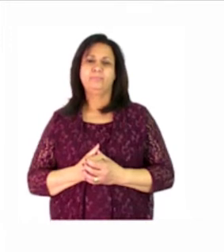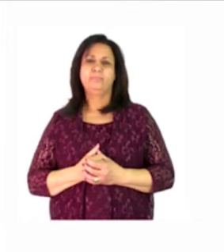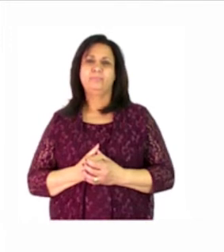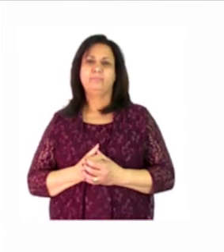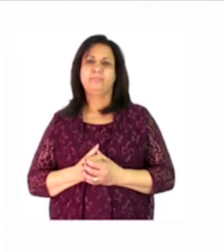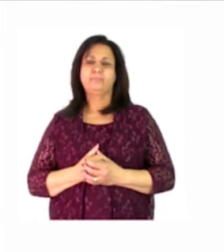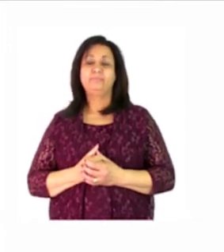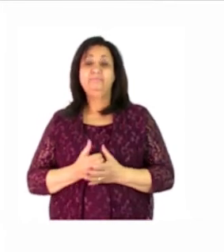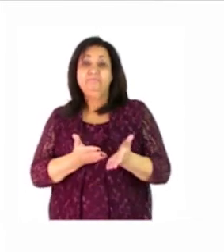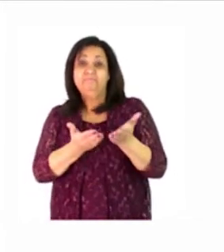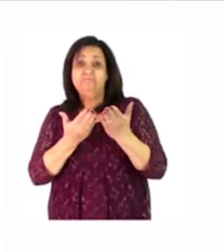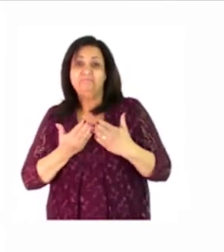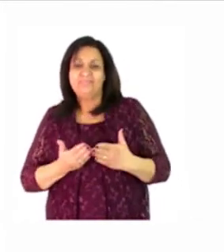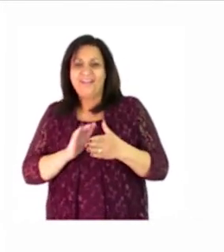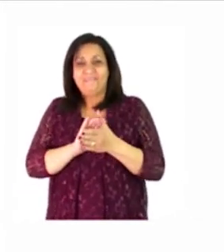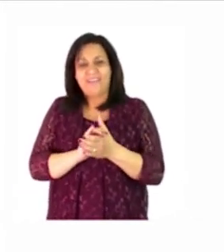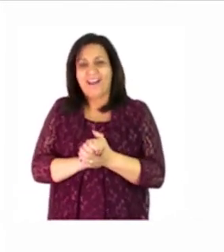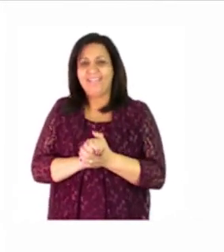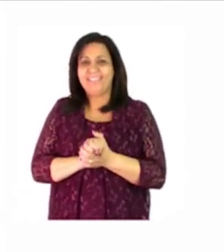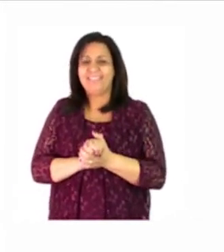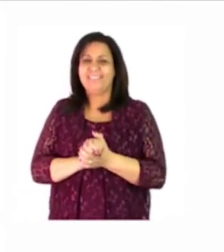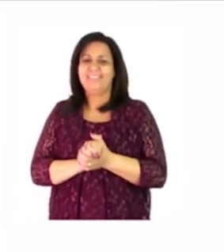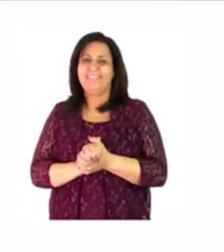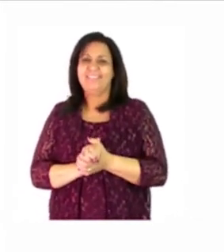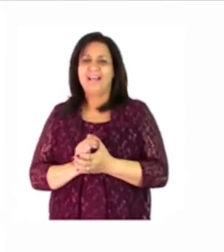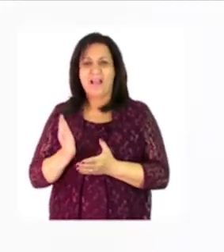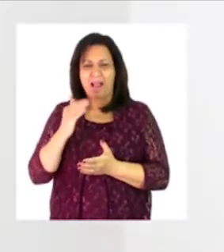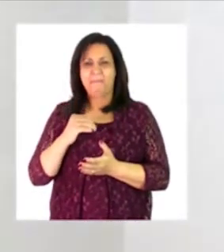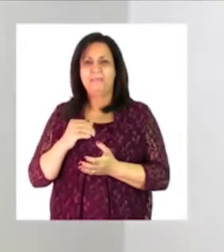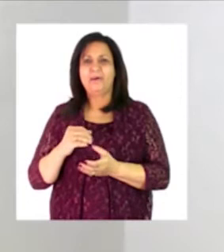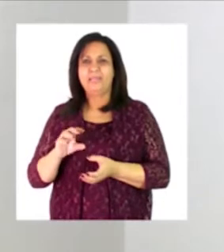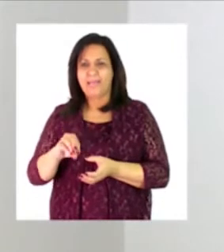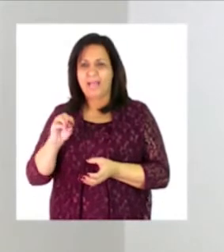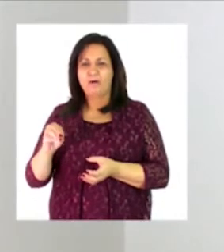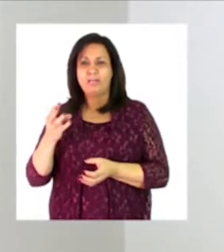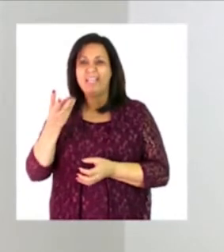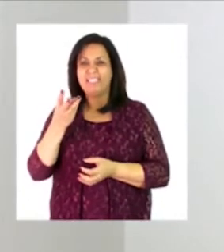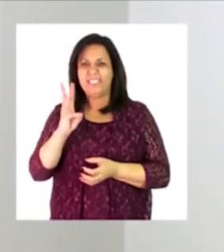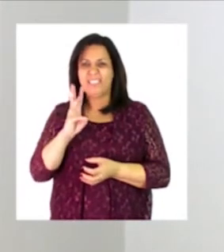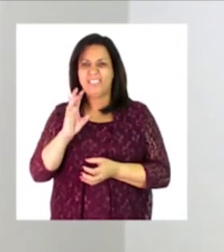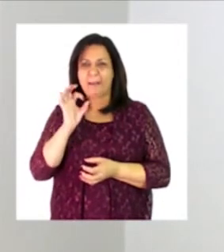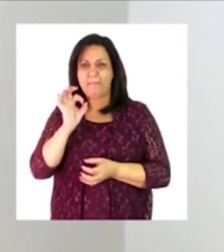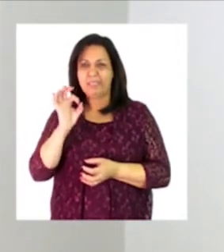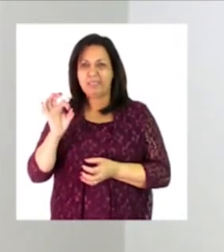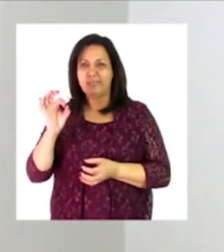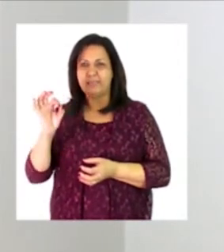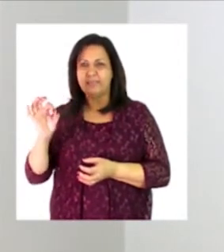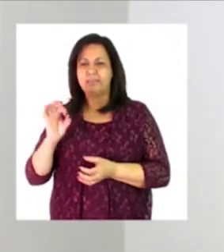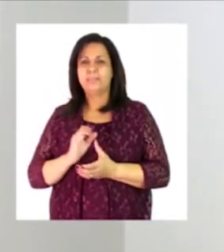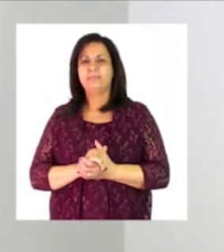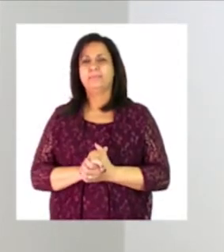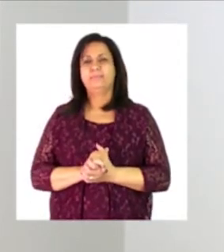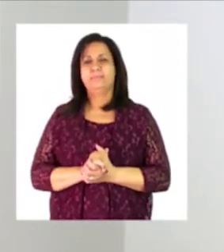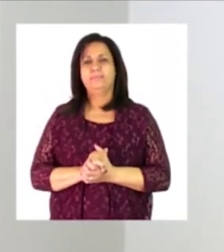to invite my friend to take out 6 beads from the container and thread